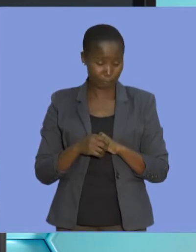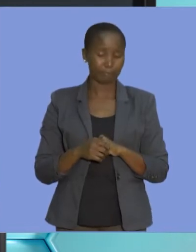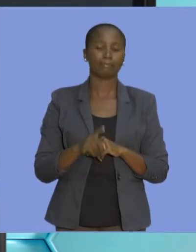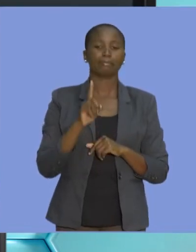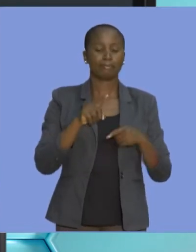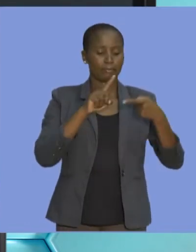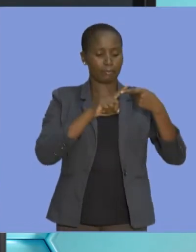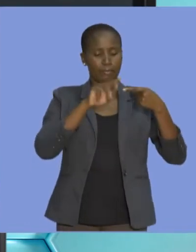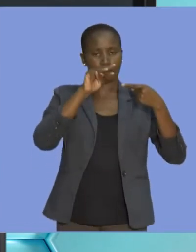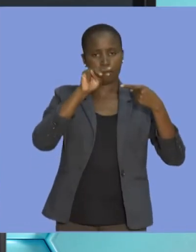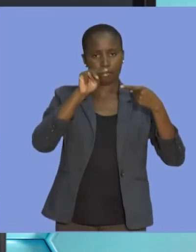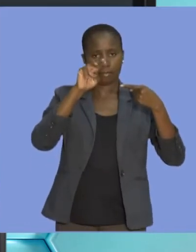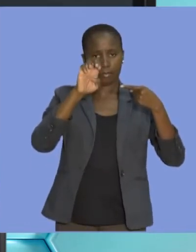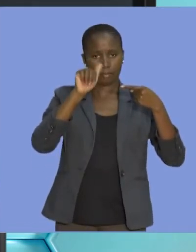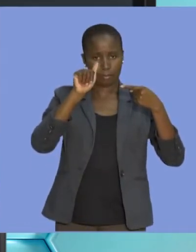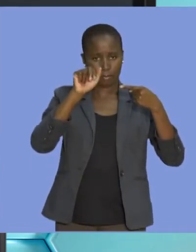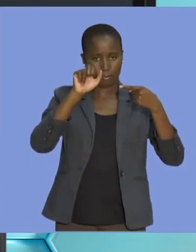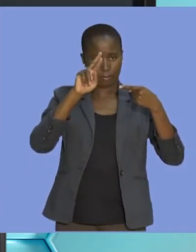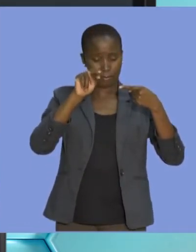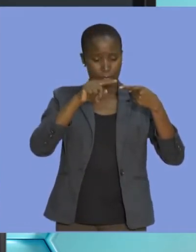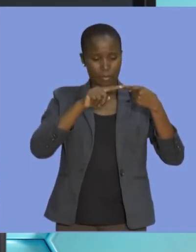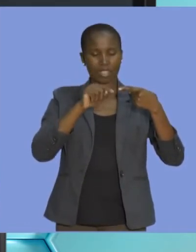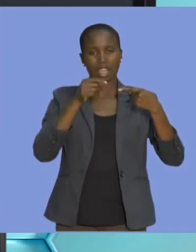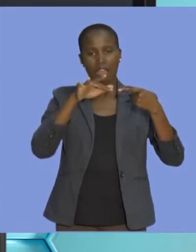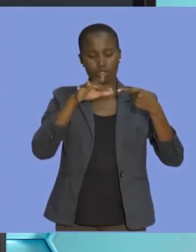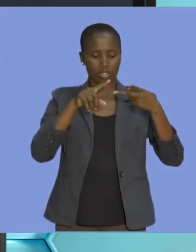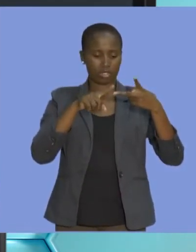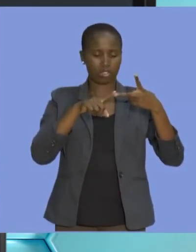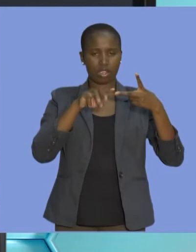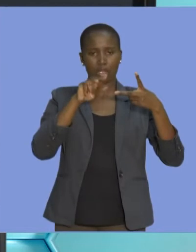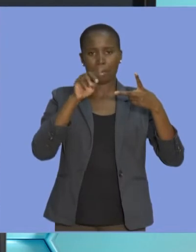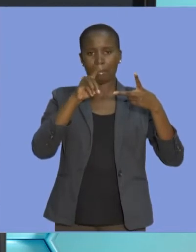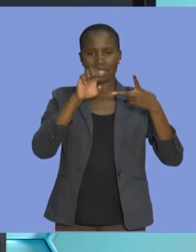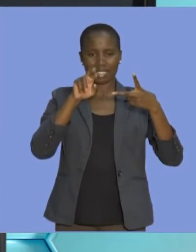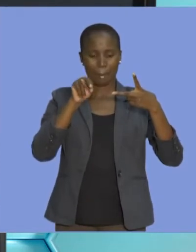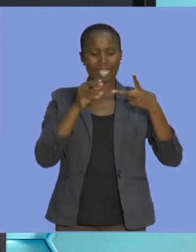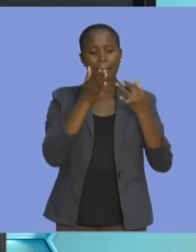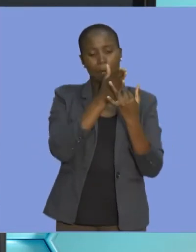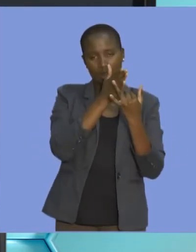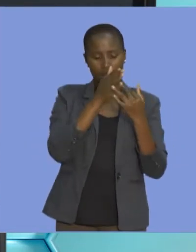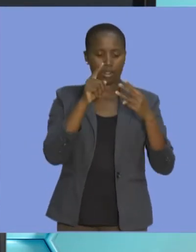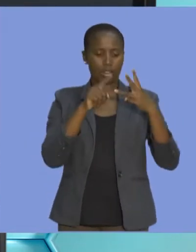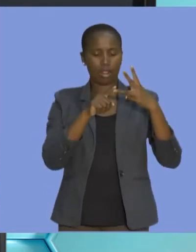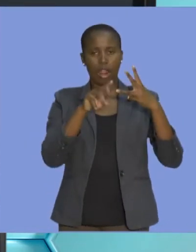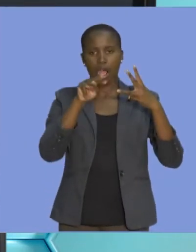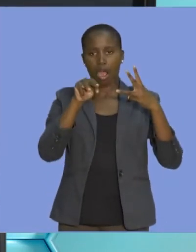Mean is the average, median is the middle one in the data, mode is the most